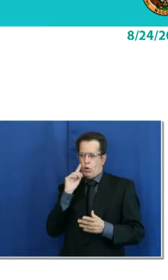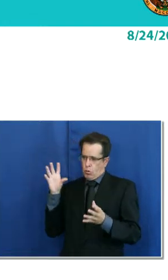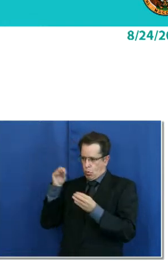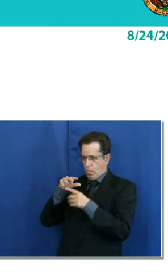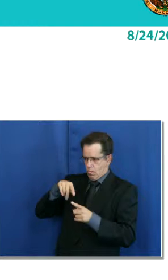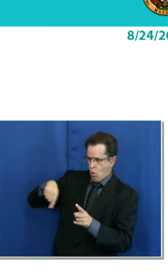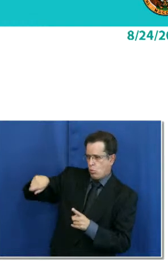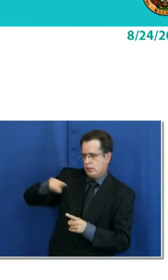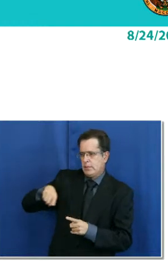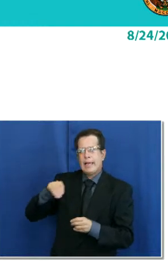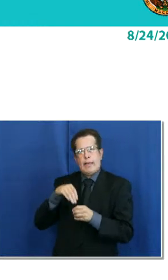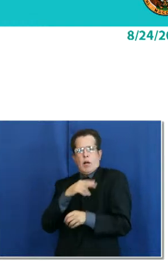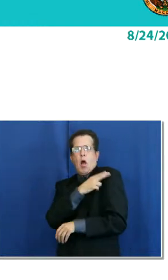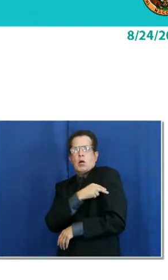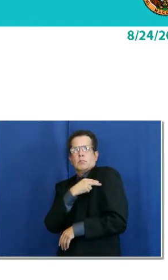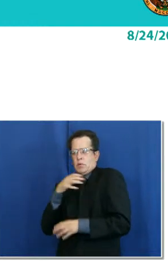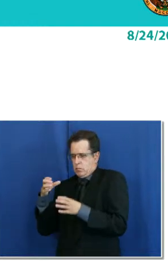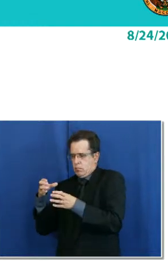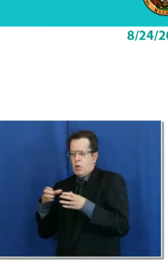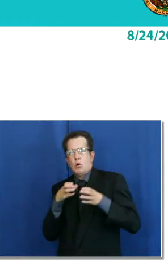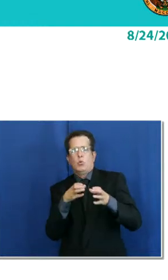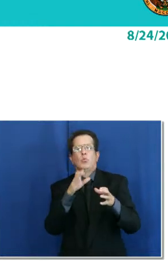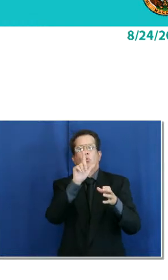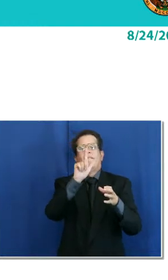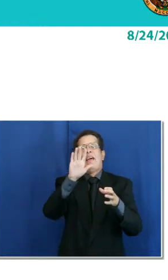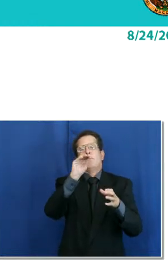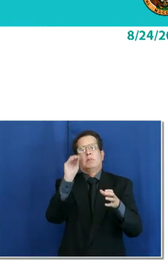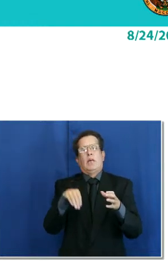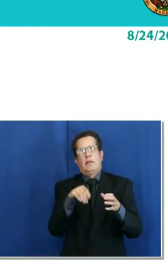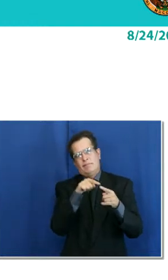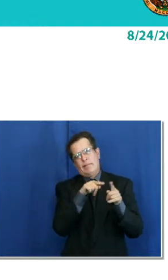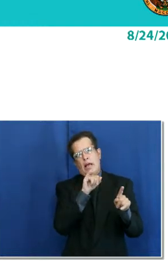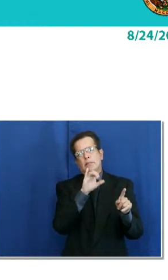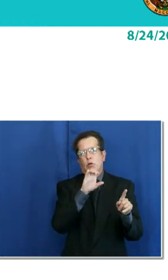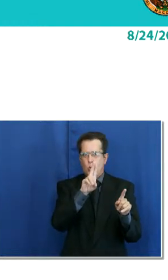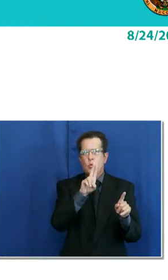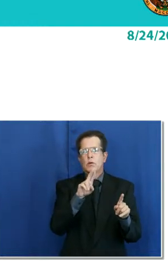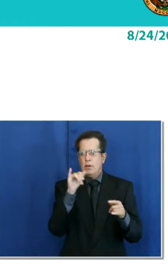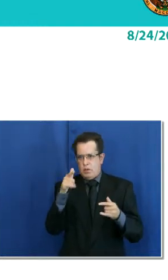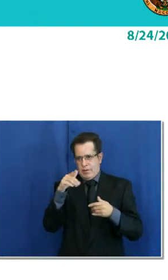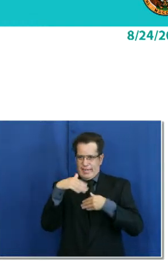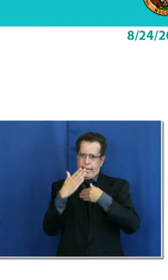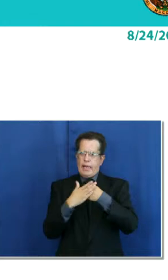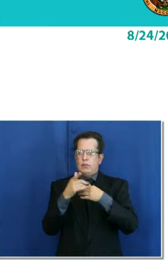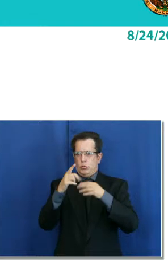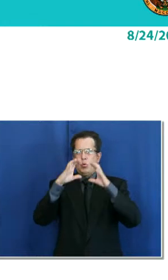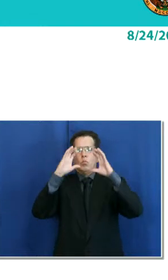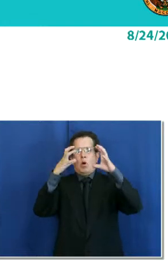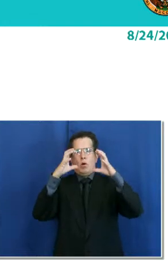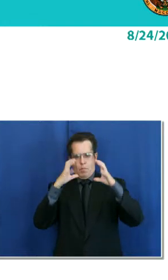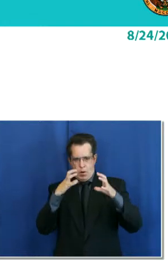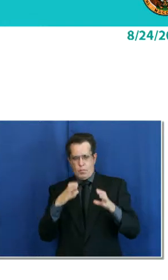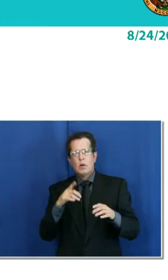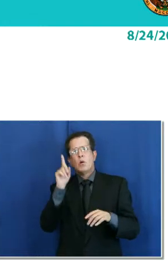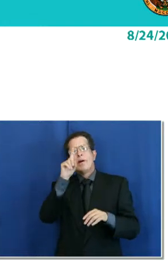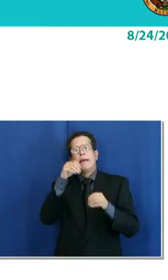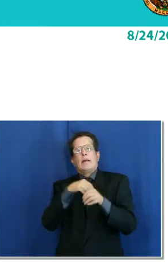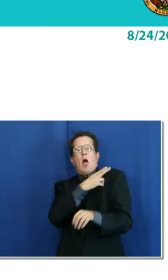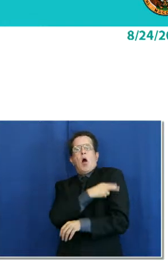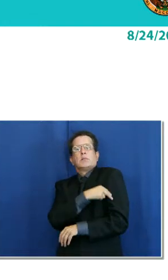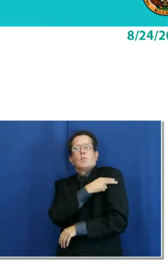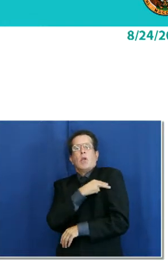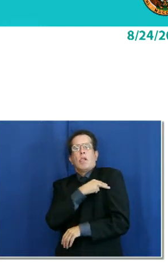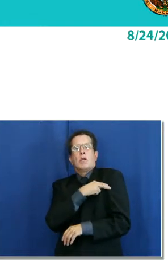those hospitalized. The next slide shows COVID-19 demographics related to hospitalized cases.